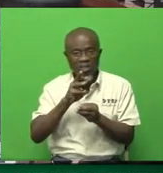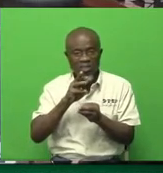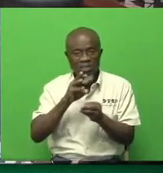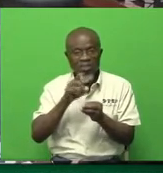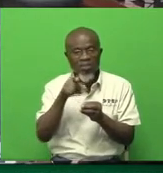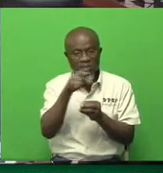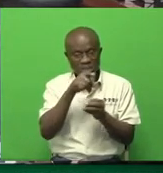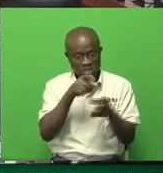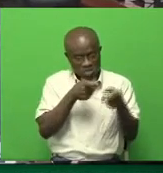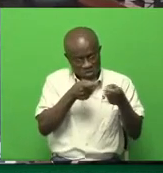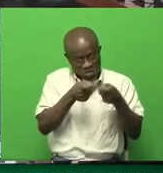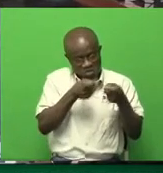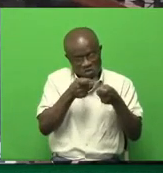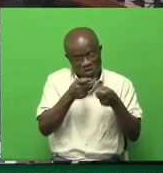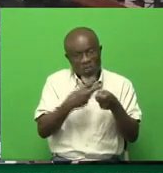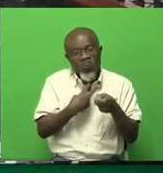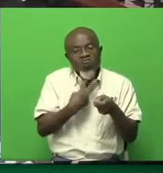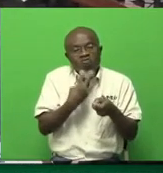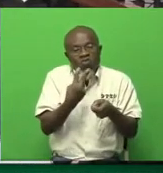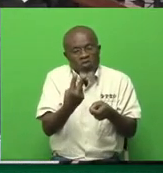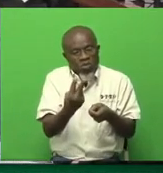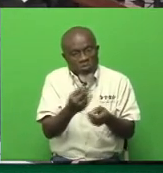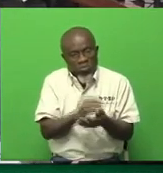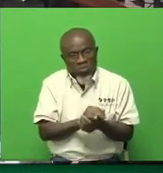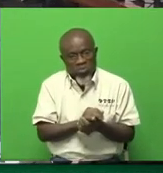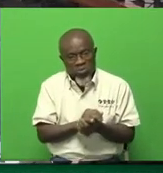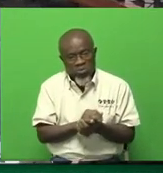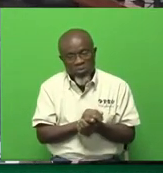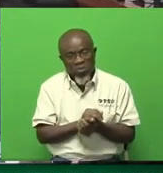volume okay members